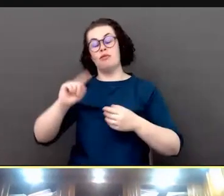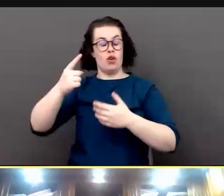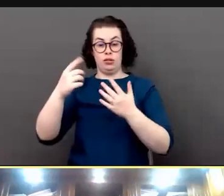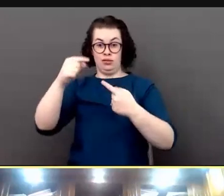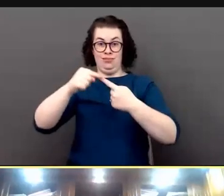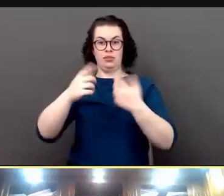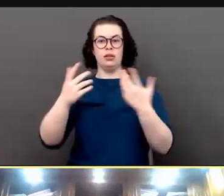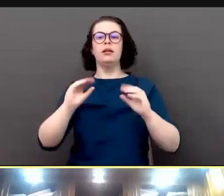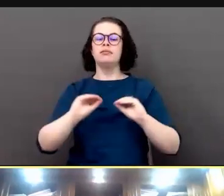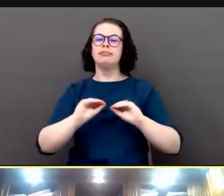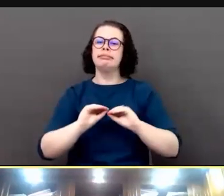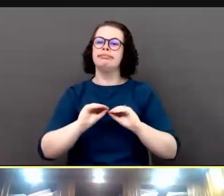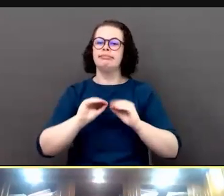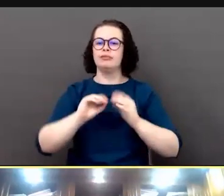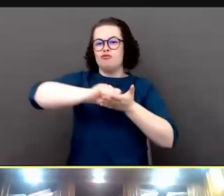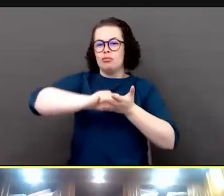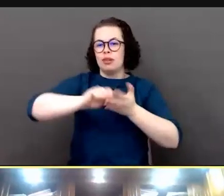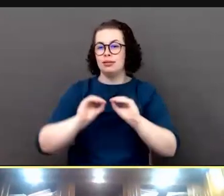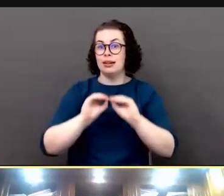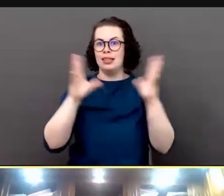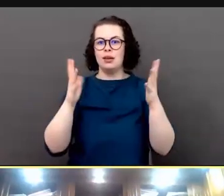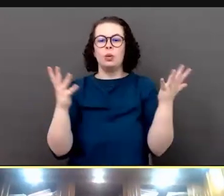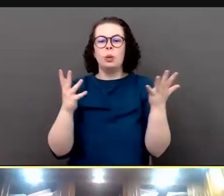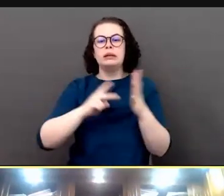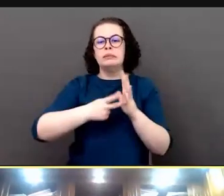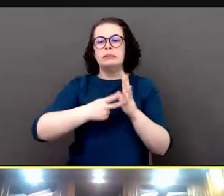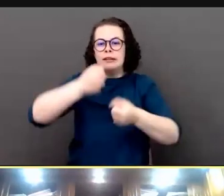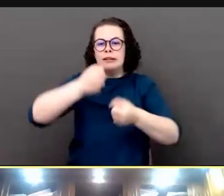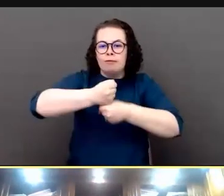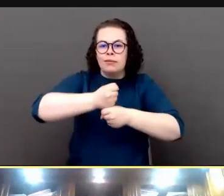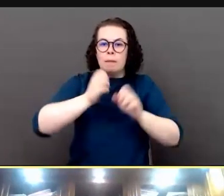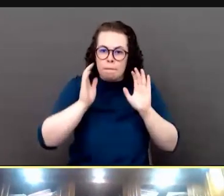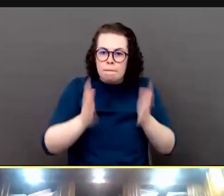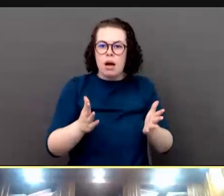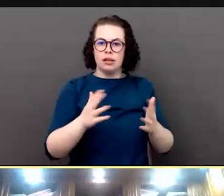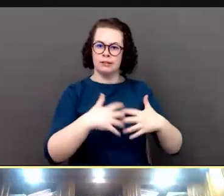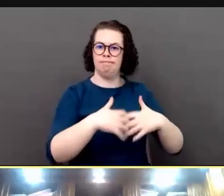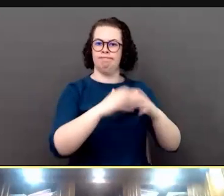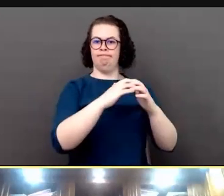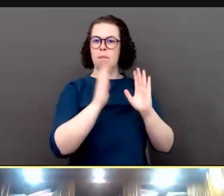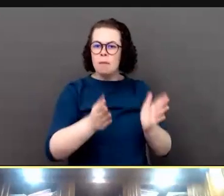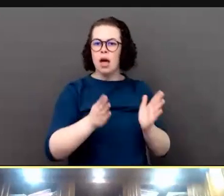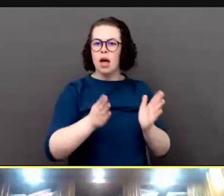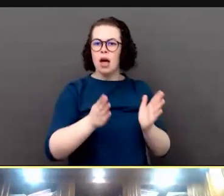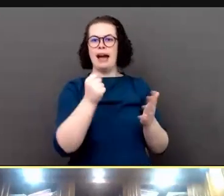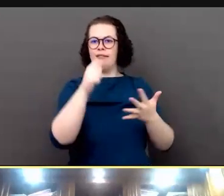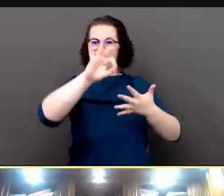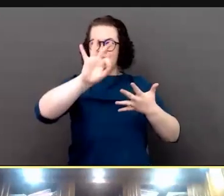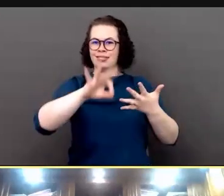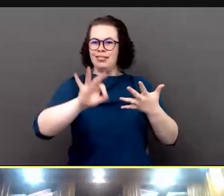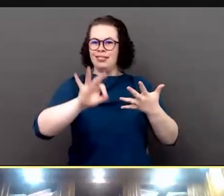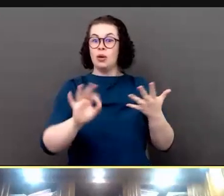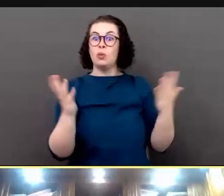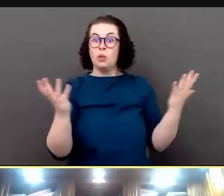really clarify, and which we hope it would allow to build consensus of what is needed in order to have a